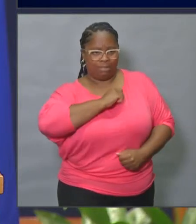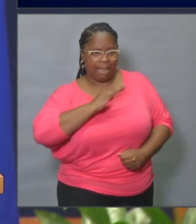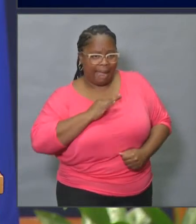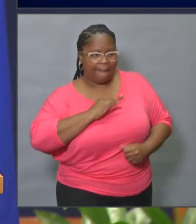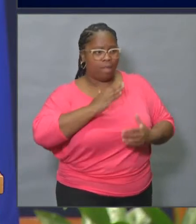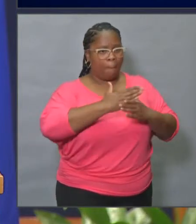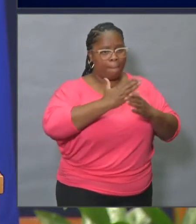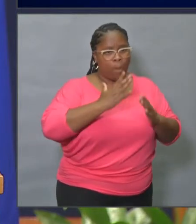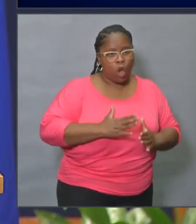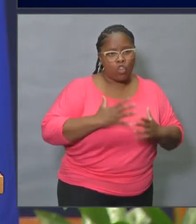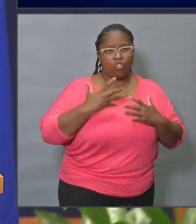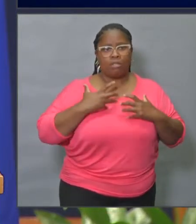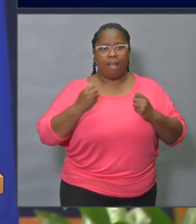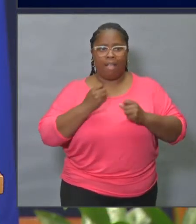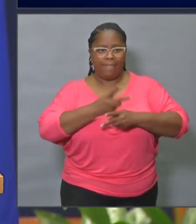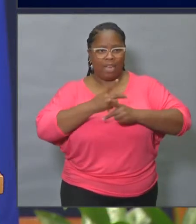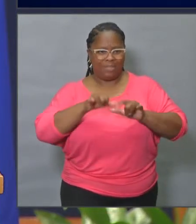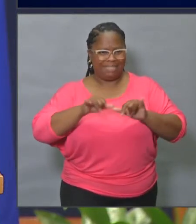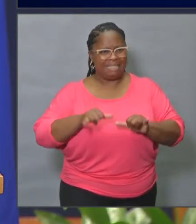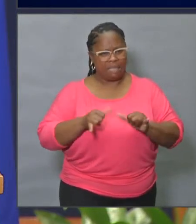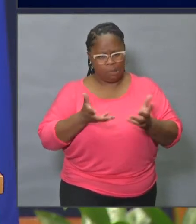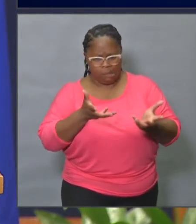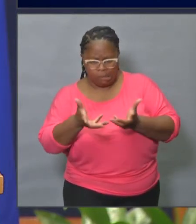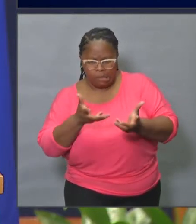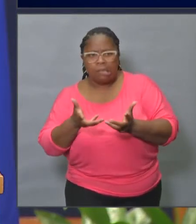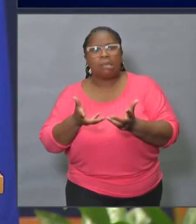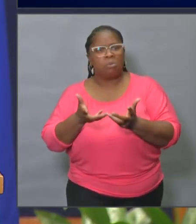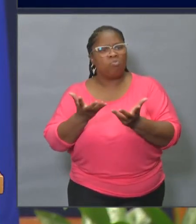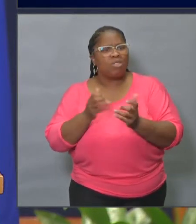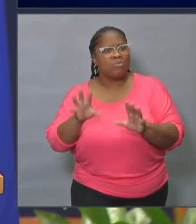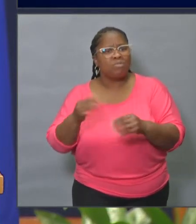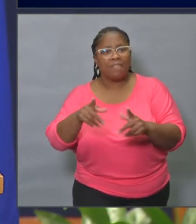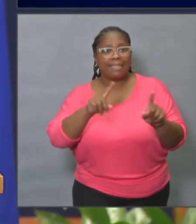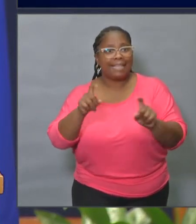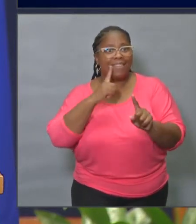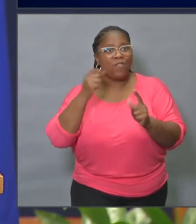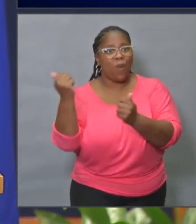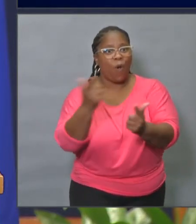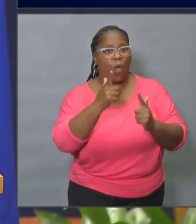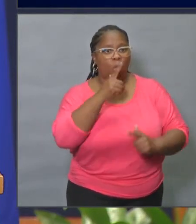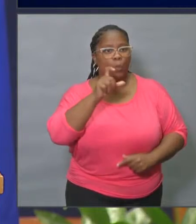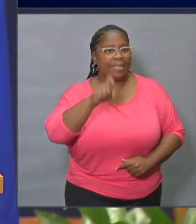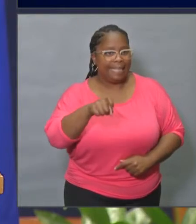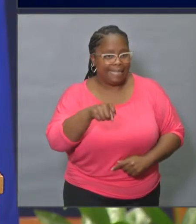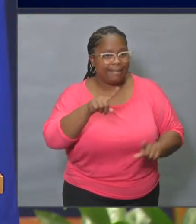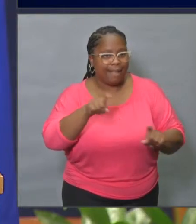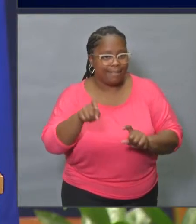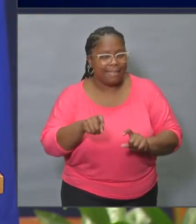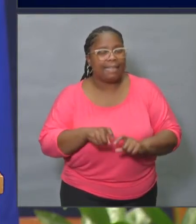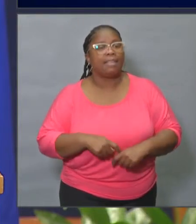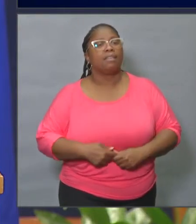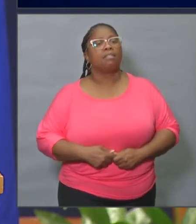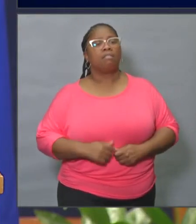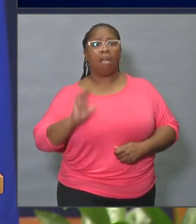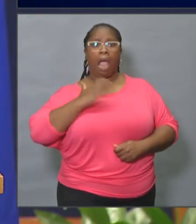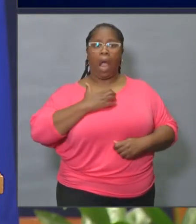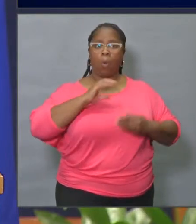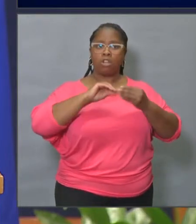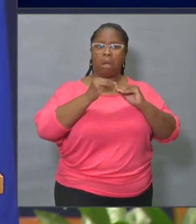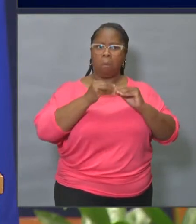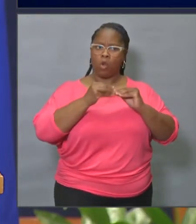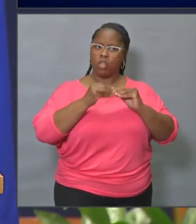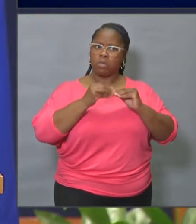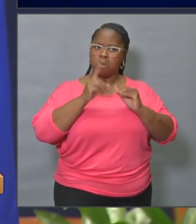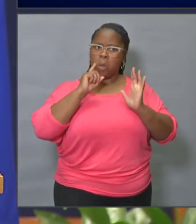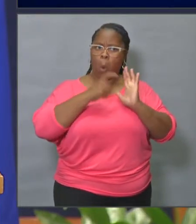and the broader healthcare system to ensure we're able to provide testing for all those who need it. Our success is shown in the state's numbers, where Los